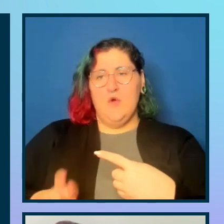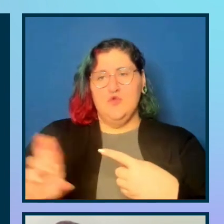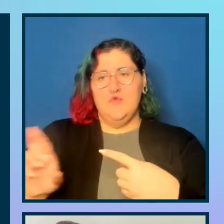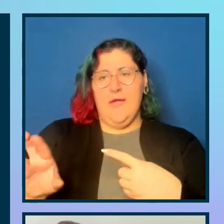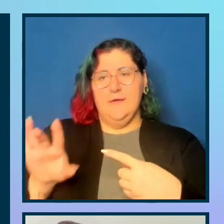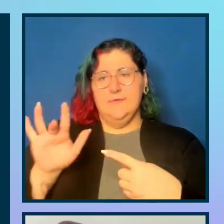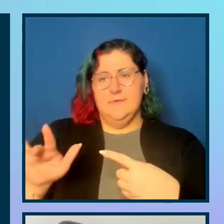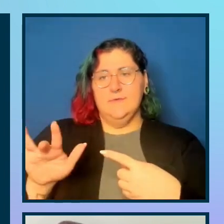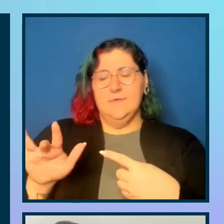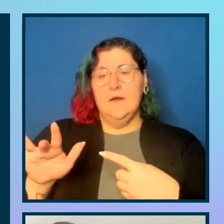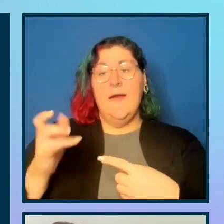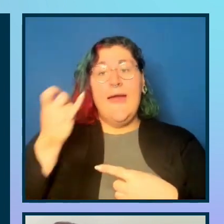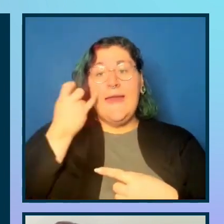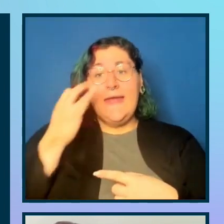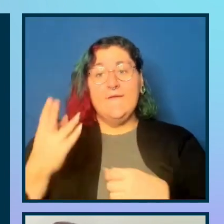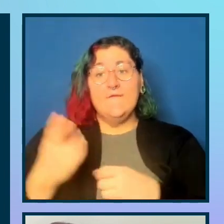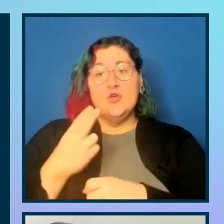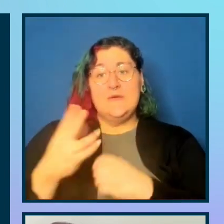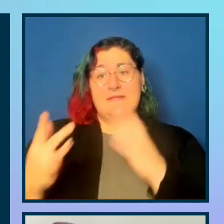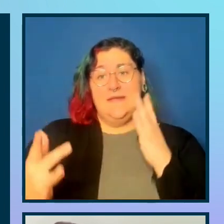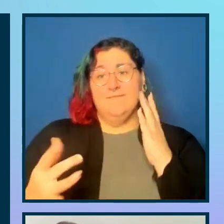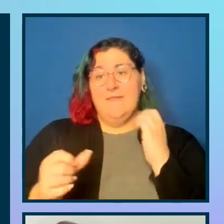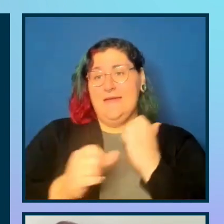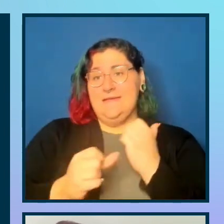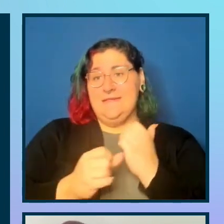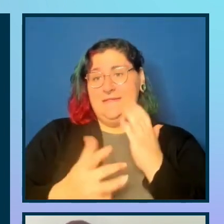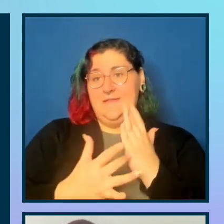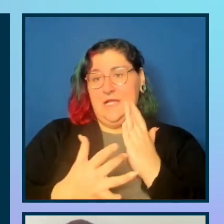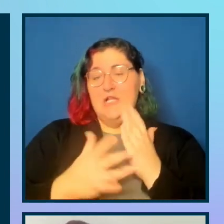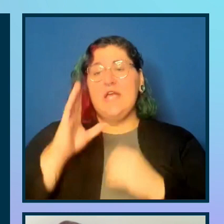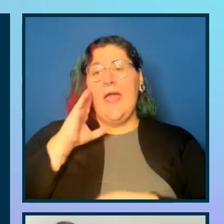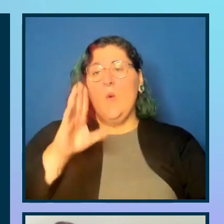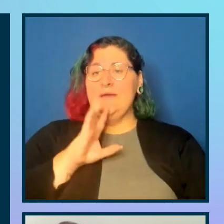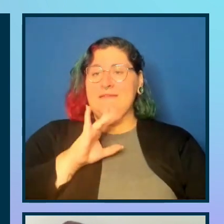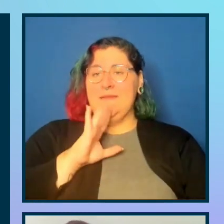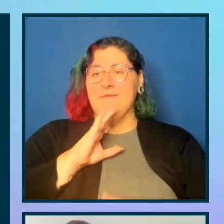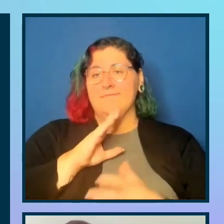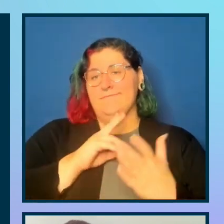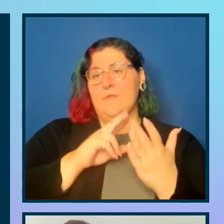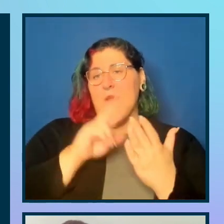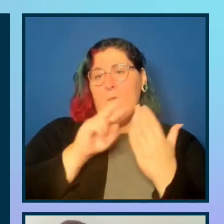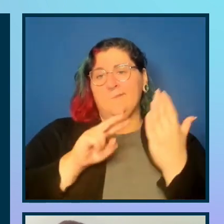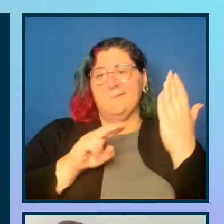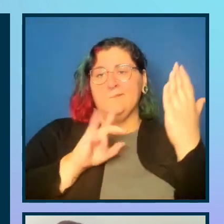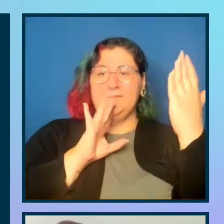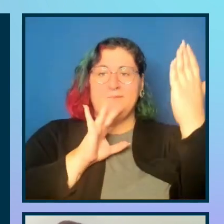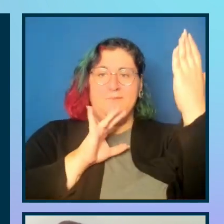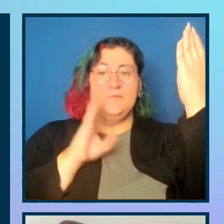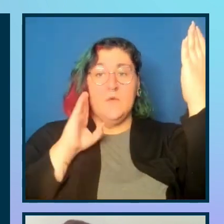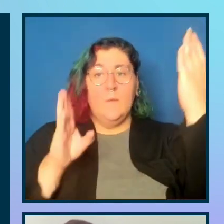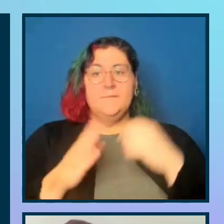user, you would also have that menu spoken to you using your screen reader of choice. So here we can see we have